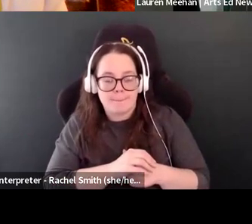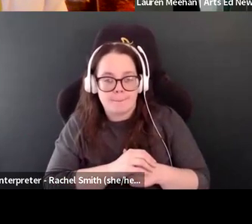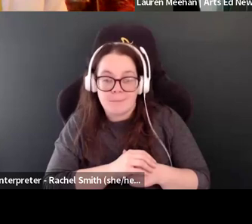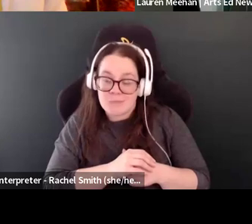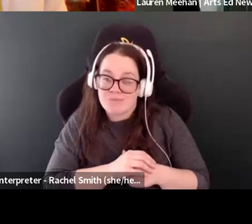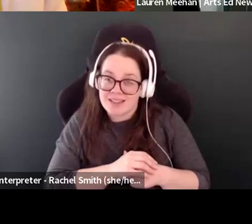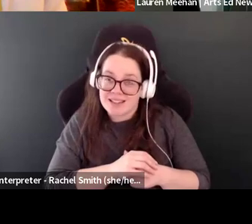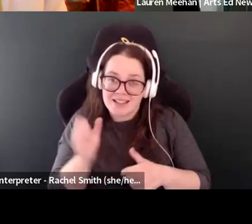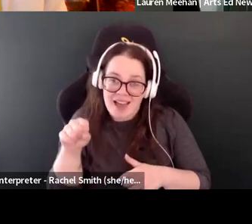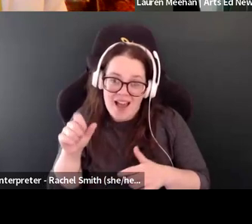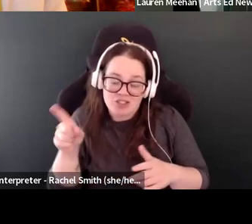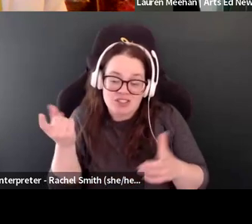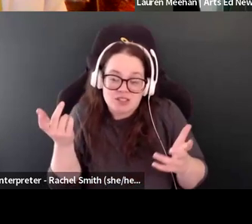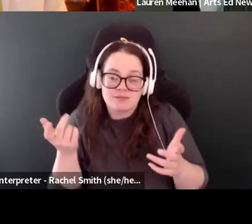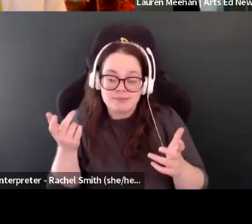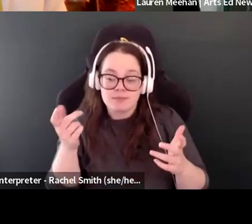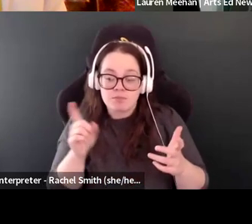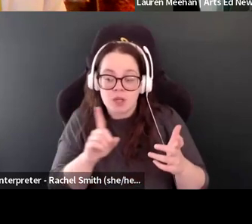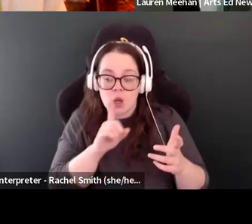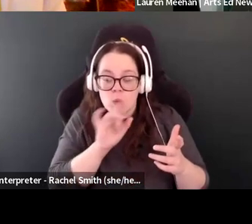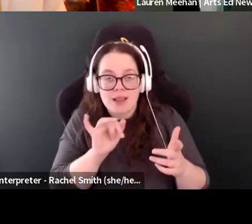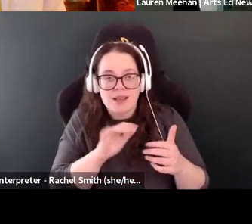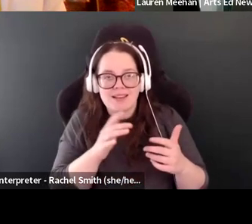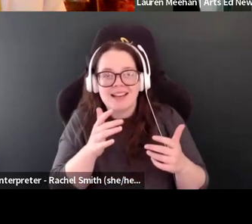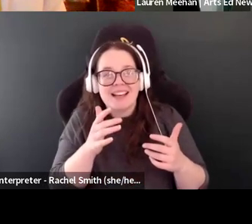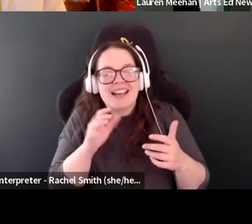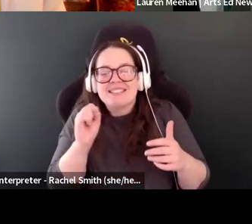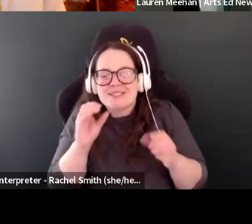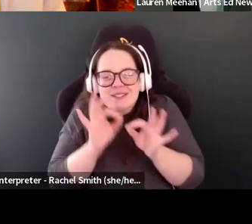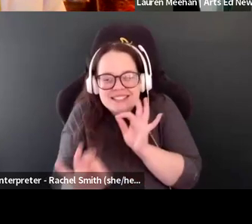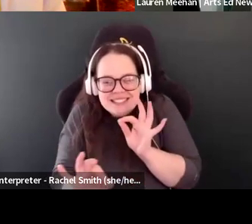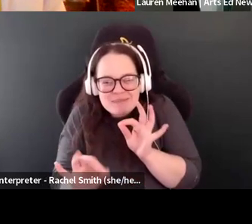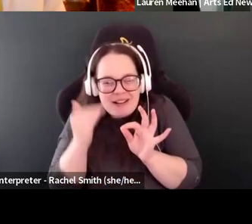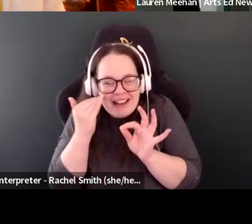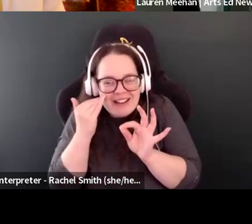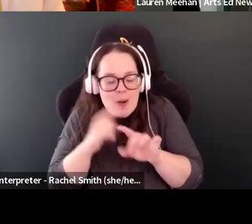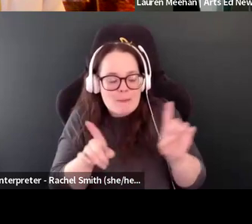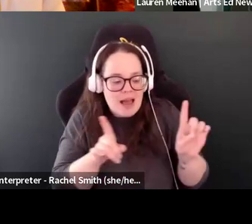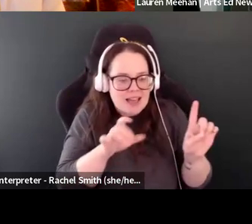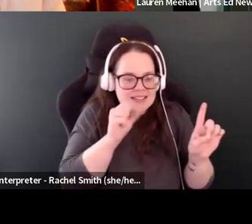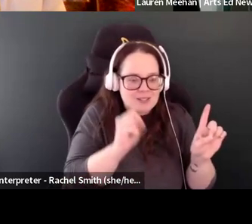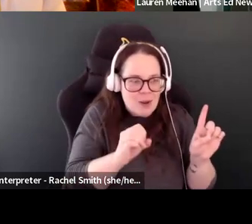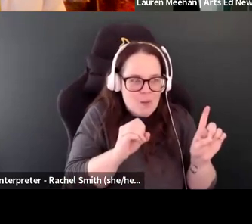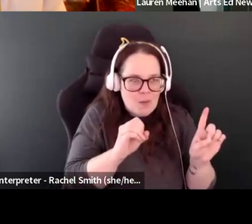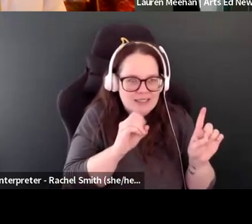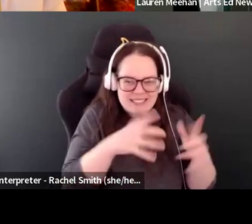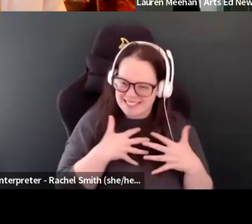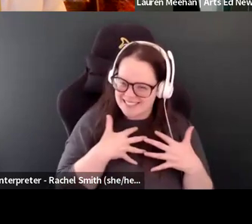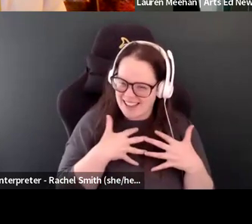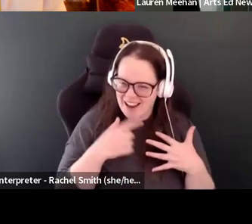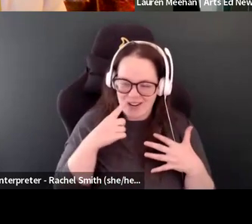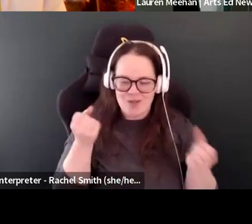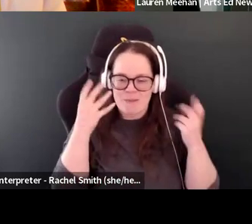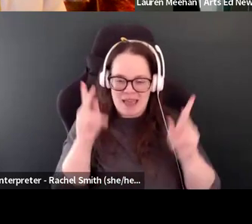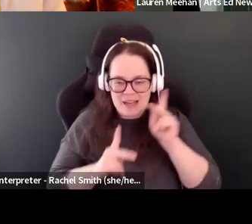Yeah, is really, it's so simple, yet it's so intimidating to a lot of people,